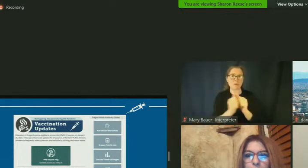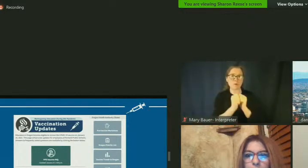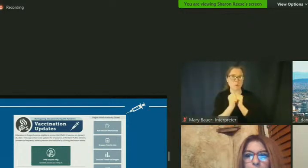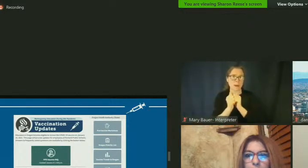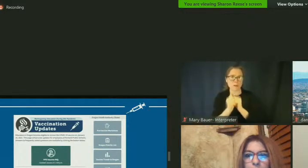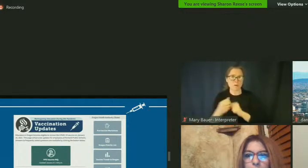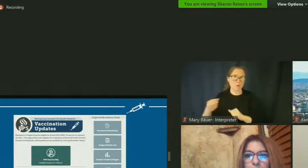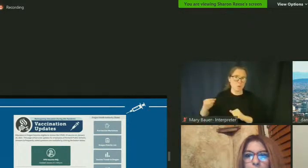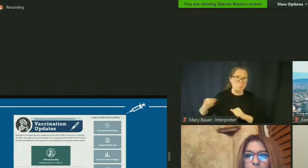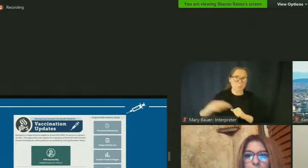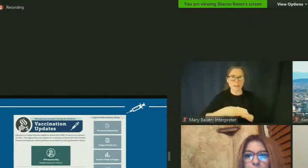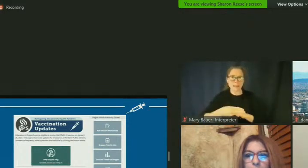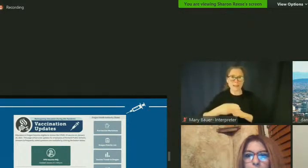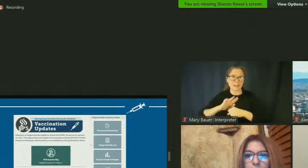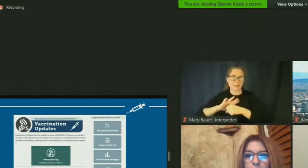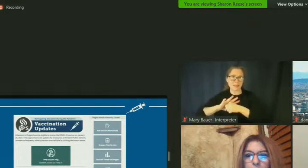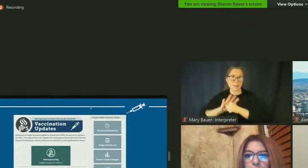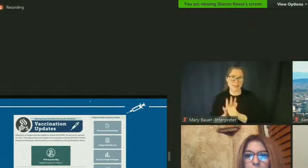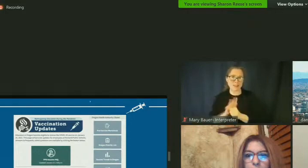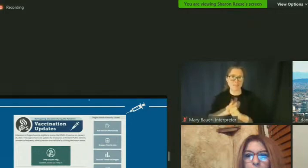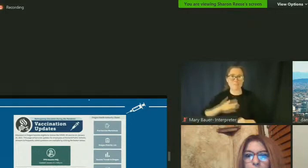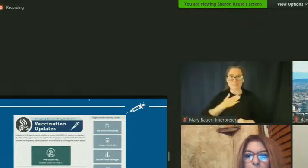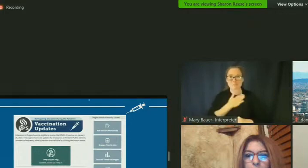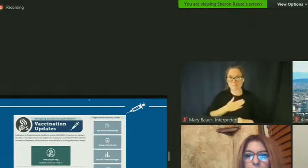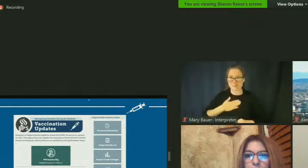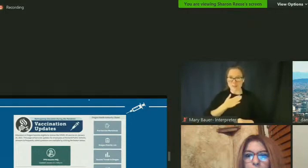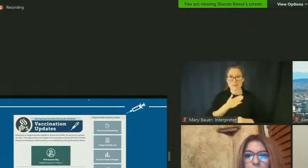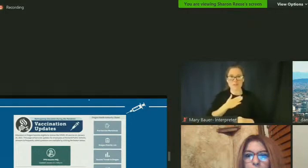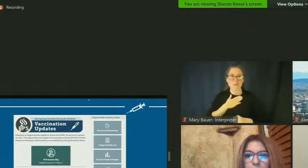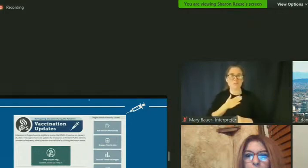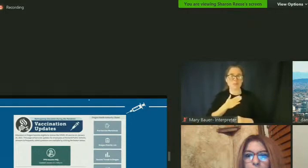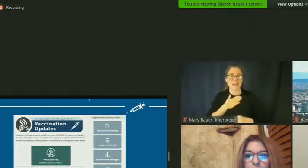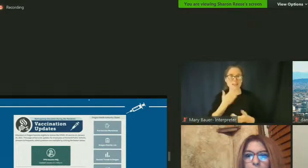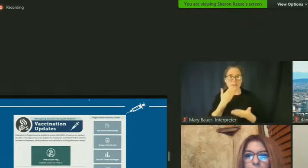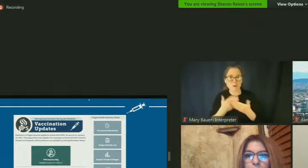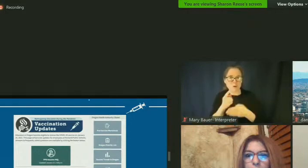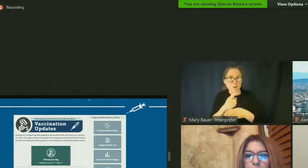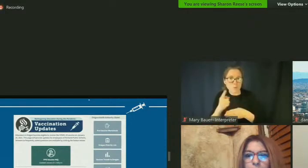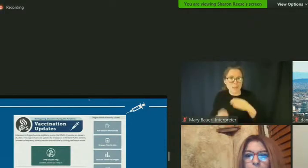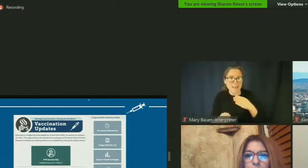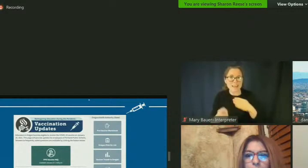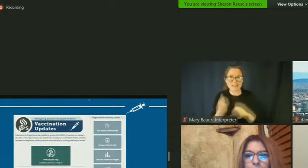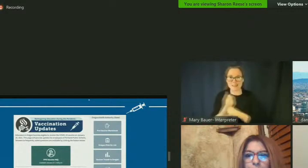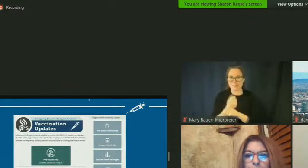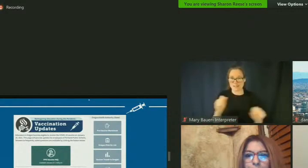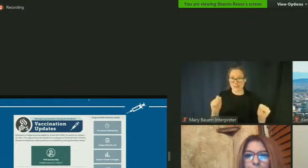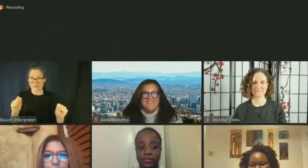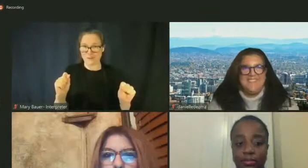please enjoy your weekend, enjoy your evening, good night, and please be safe. Thank you.